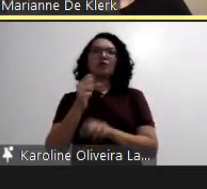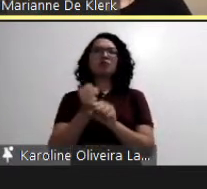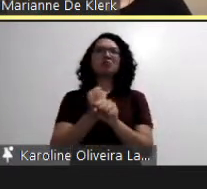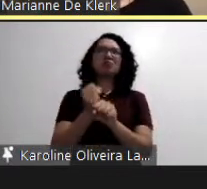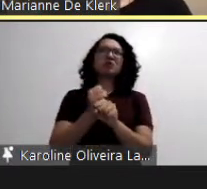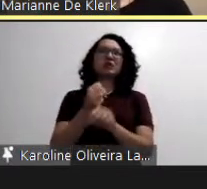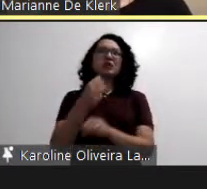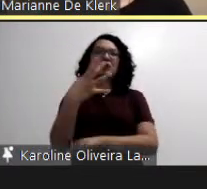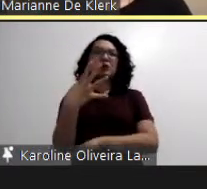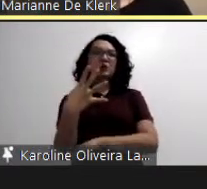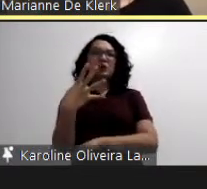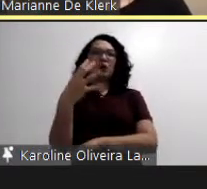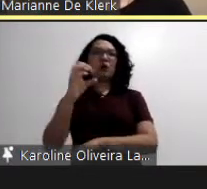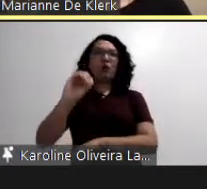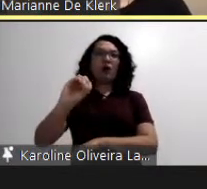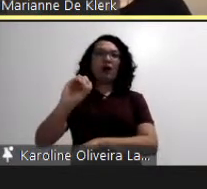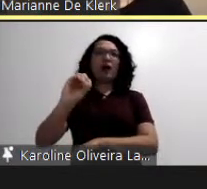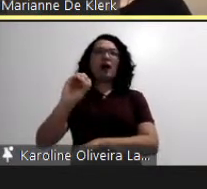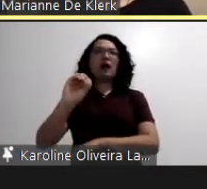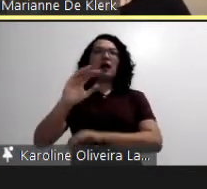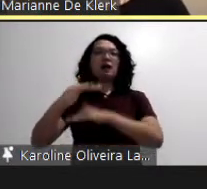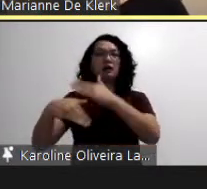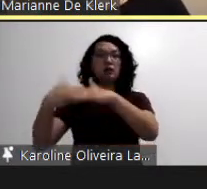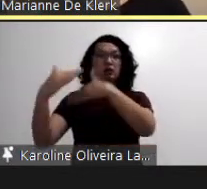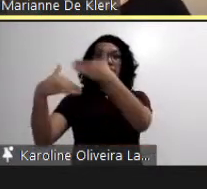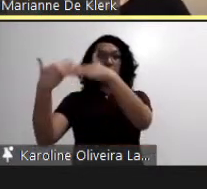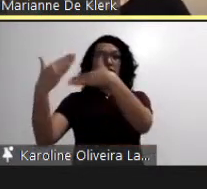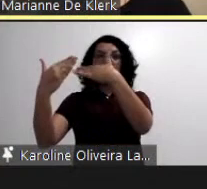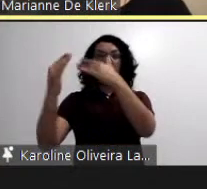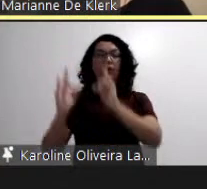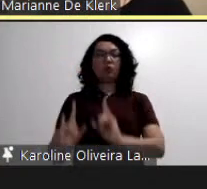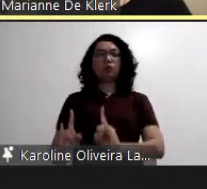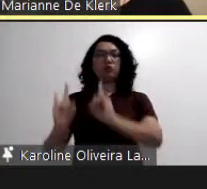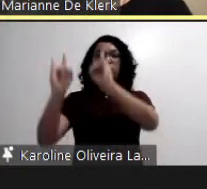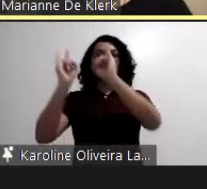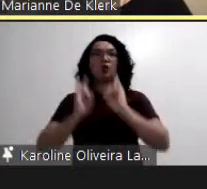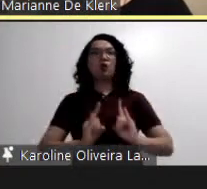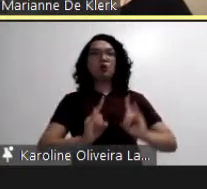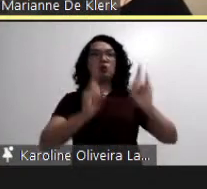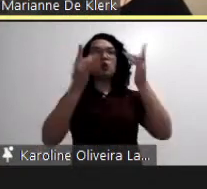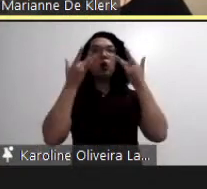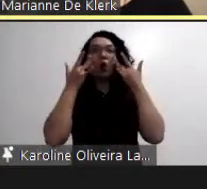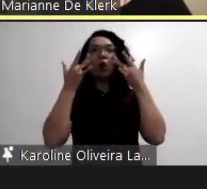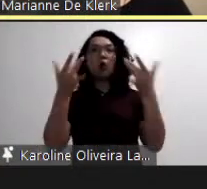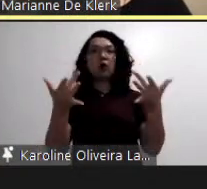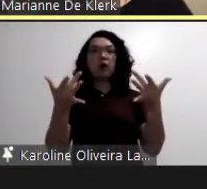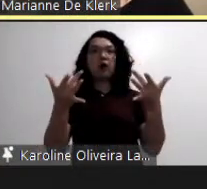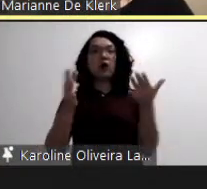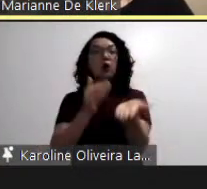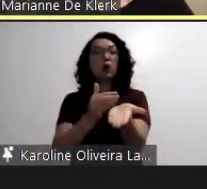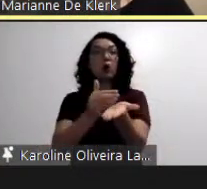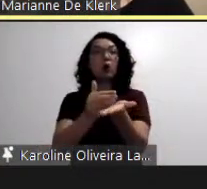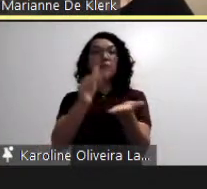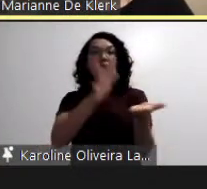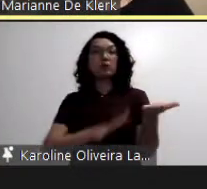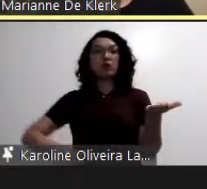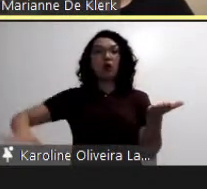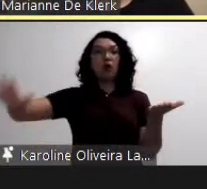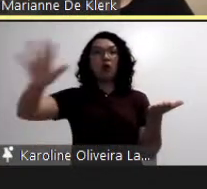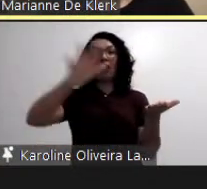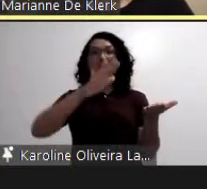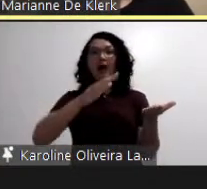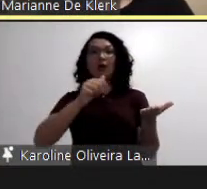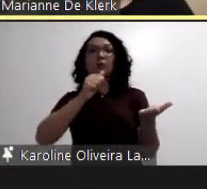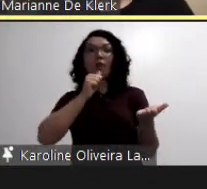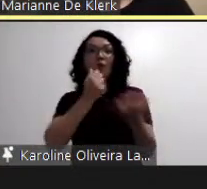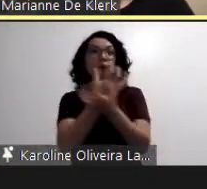produce. But in the 1970s, and this is very much in the periods of brutalism, the expression of economic power by the Volkskas,